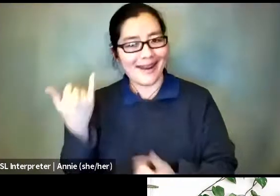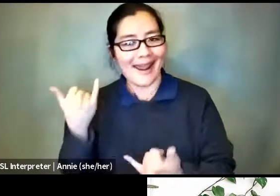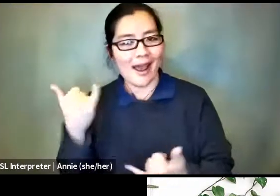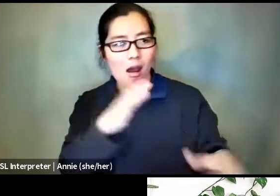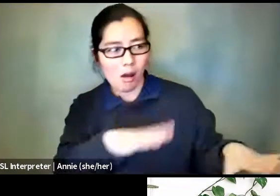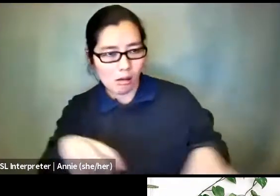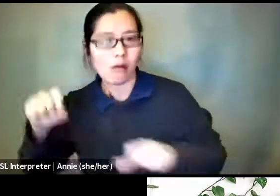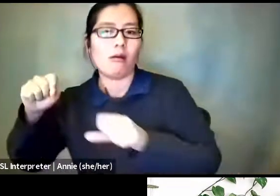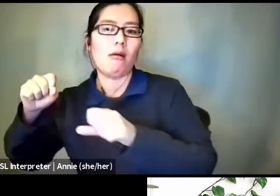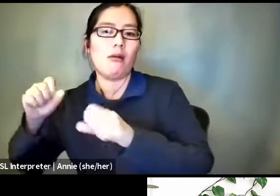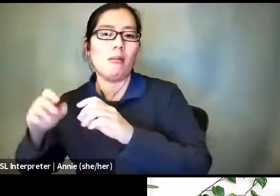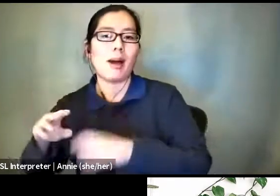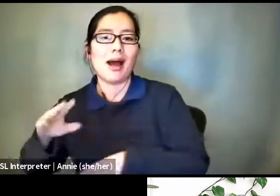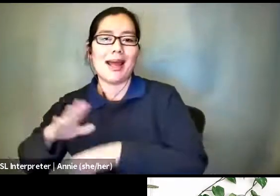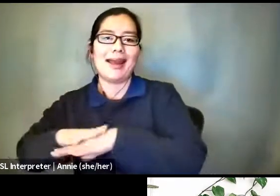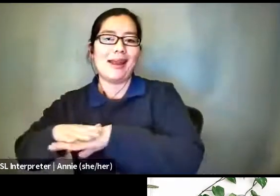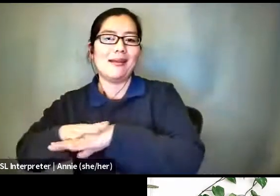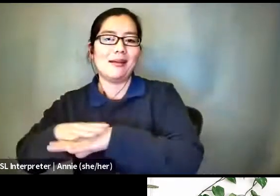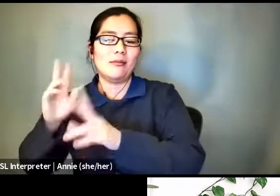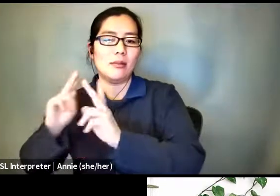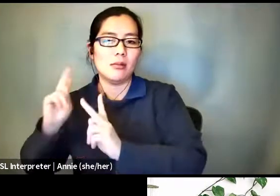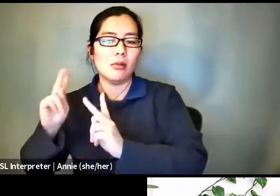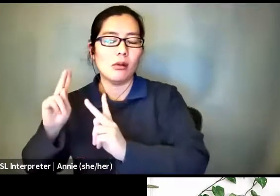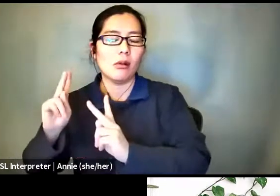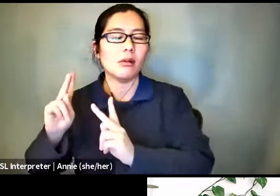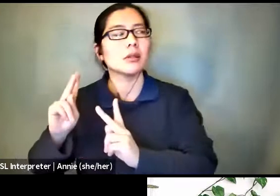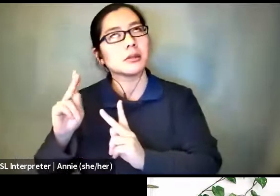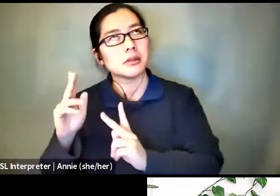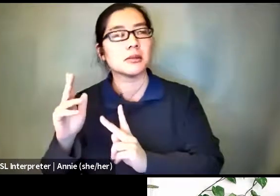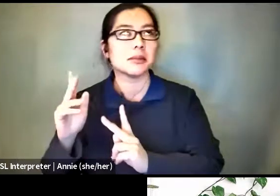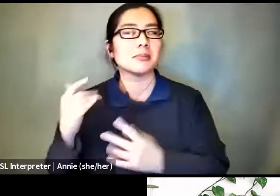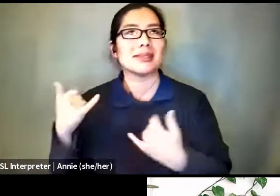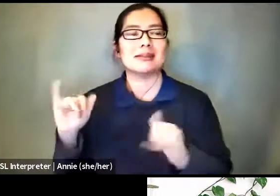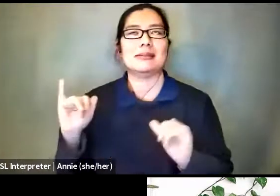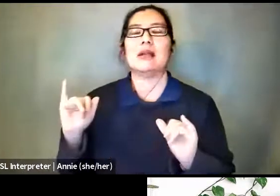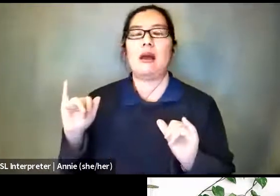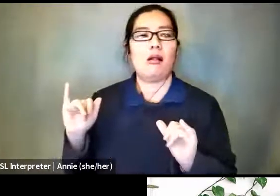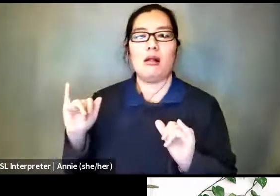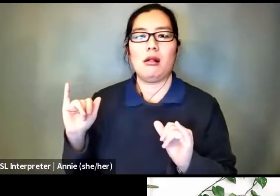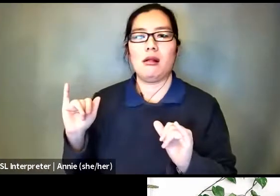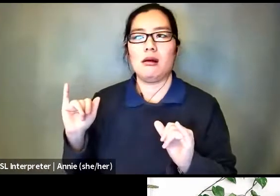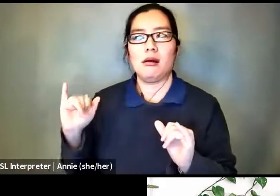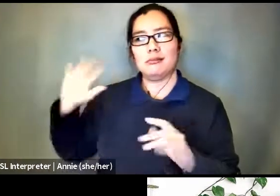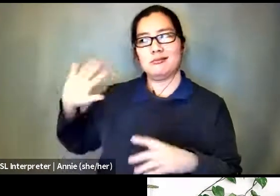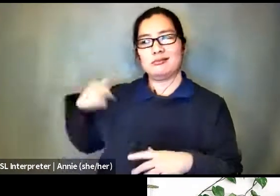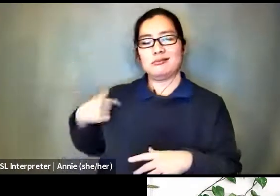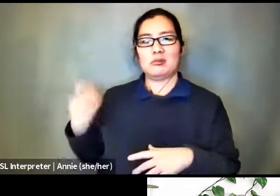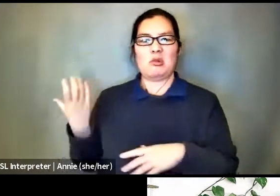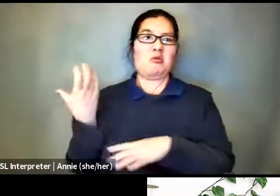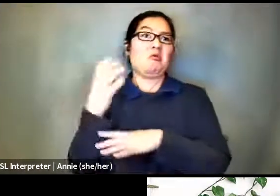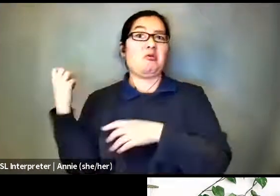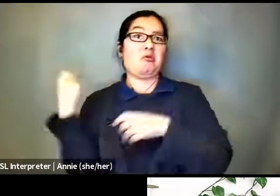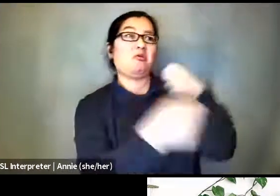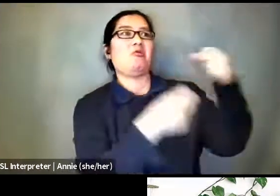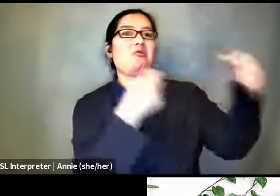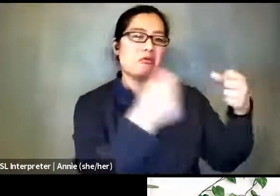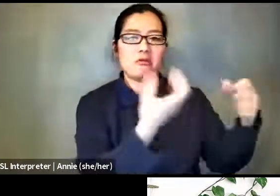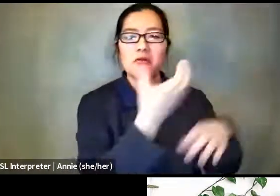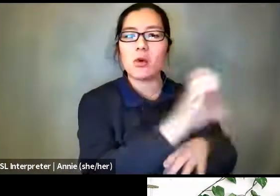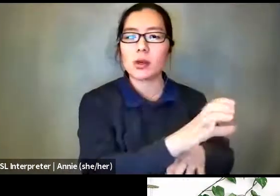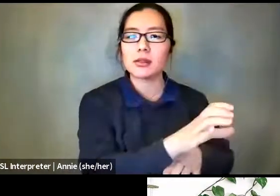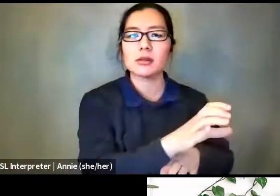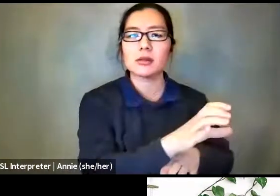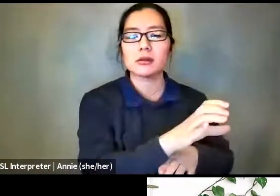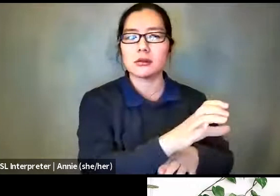so, the ones that were where they were forced, people were forced into them,